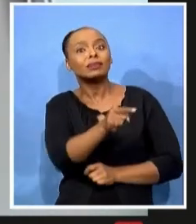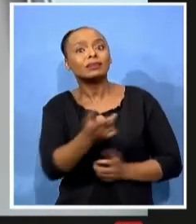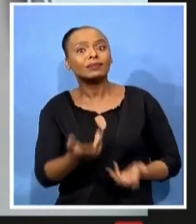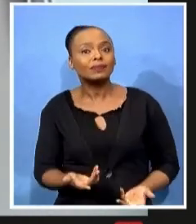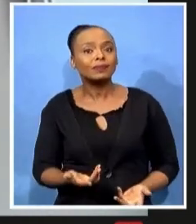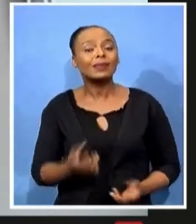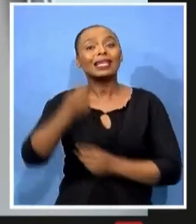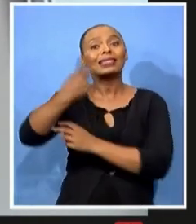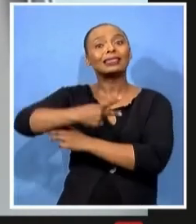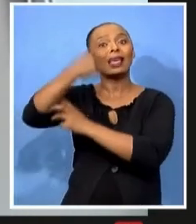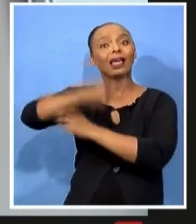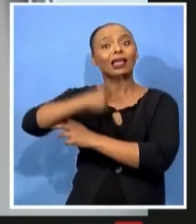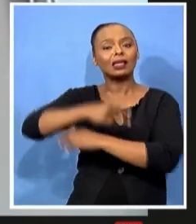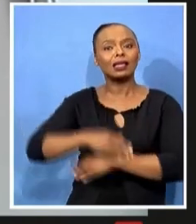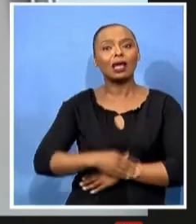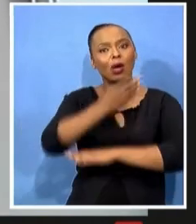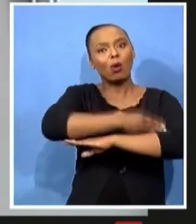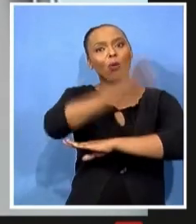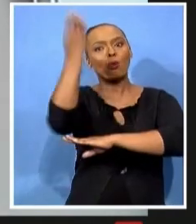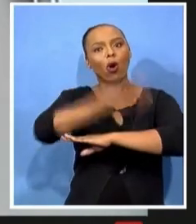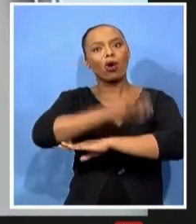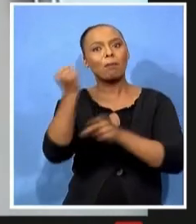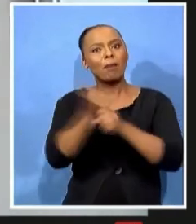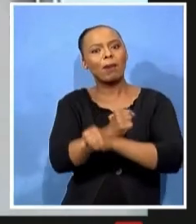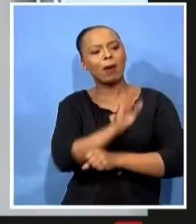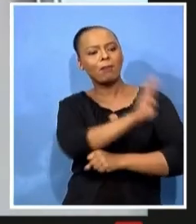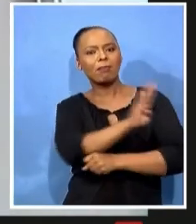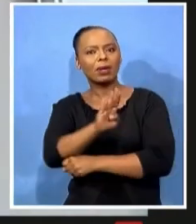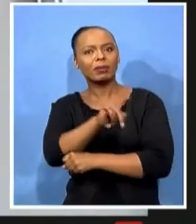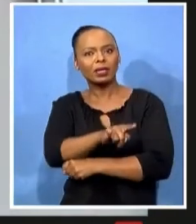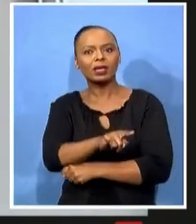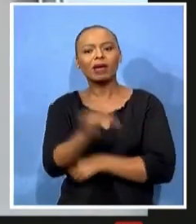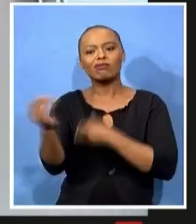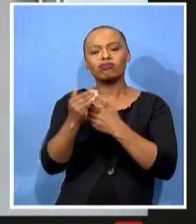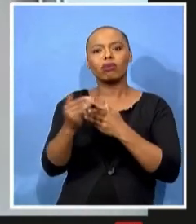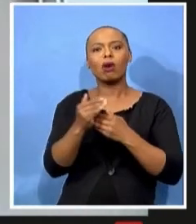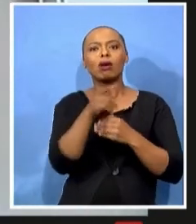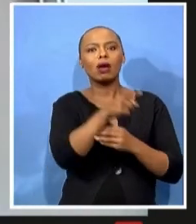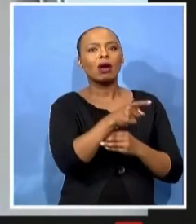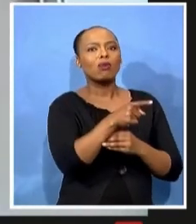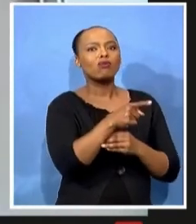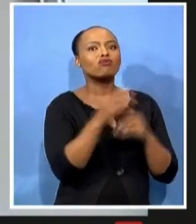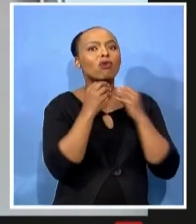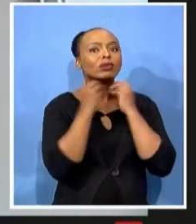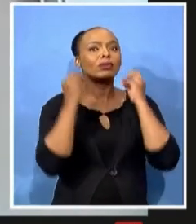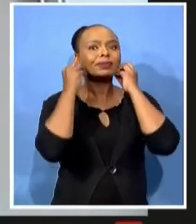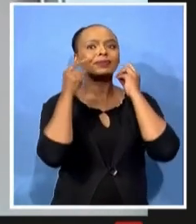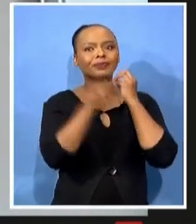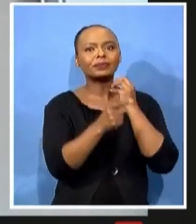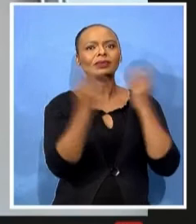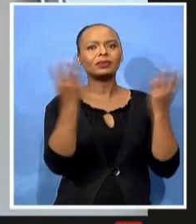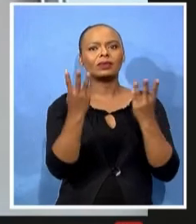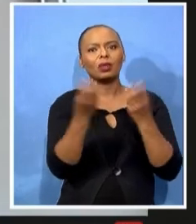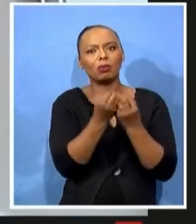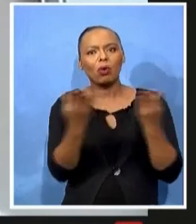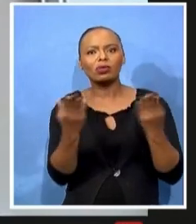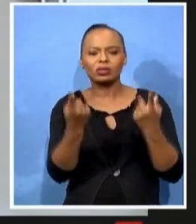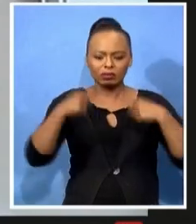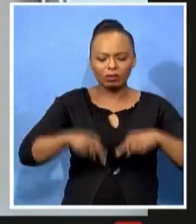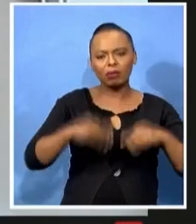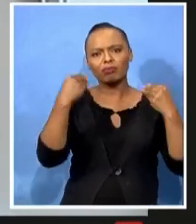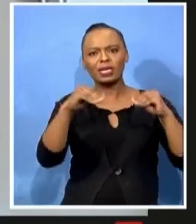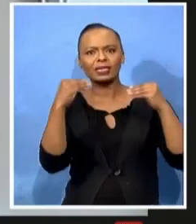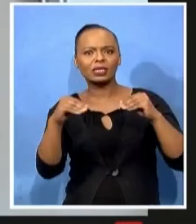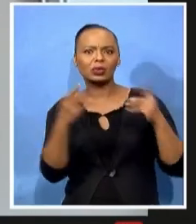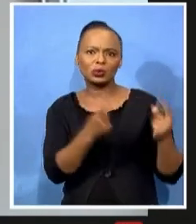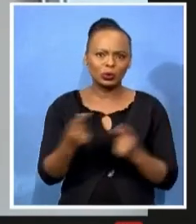and Eswatini and Mozambique where people come in regularly on business and to get children to and from schools. Now,